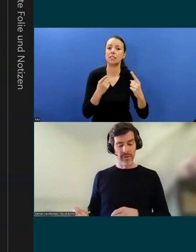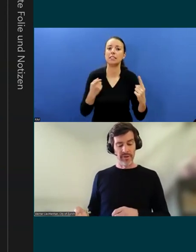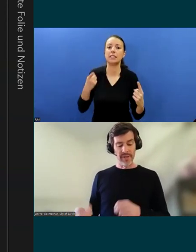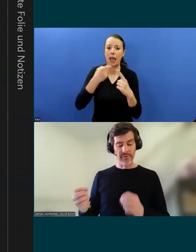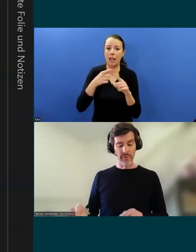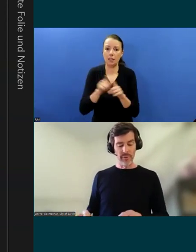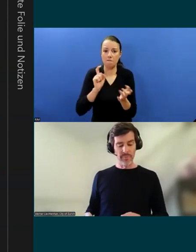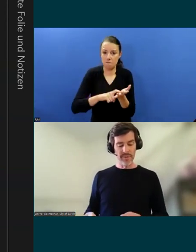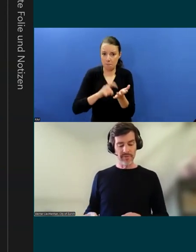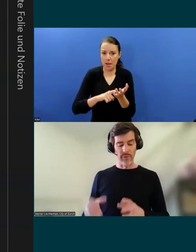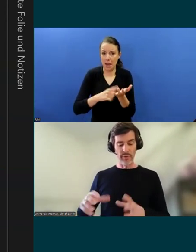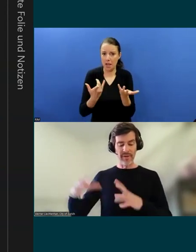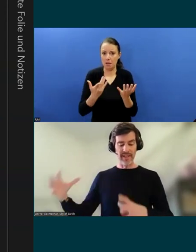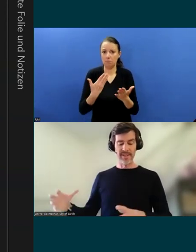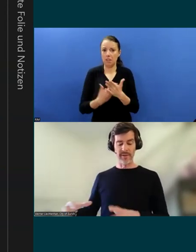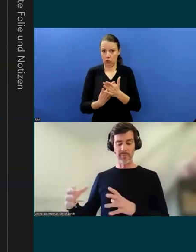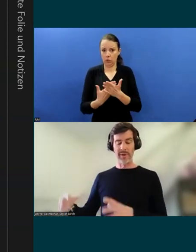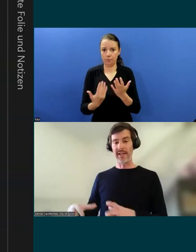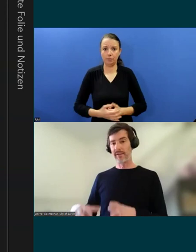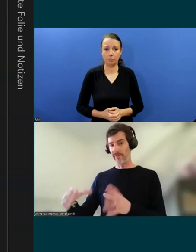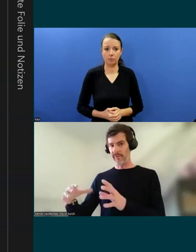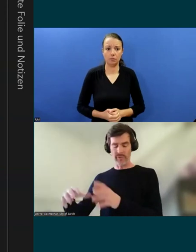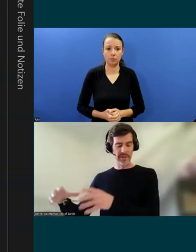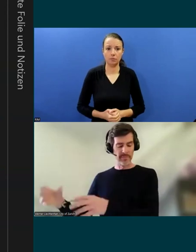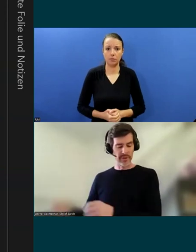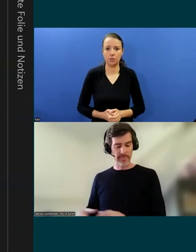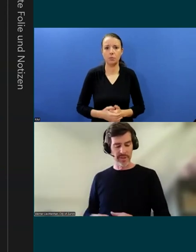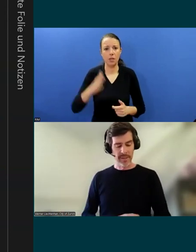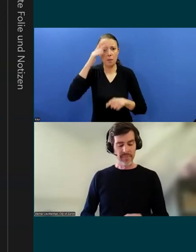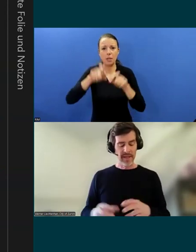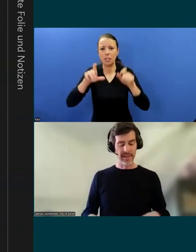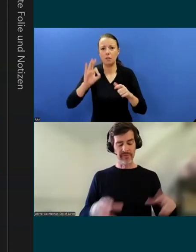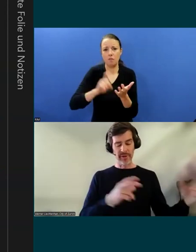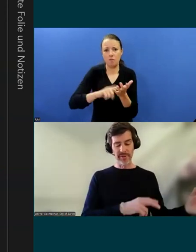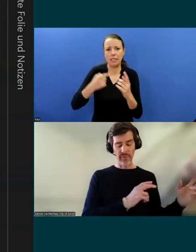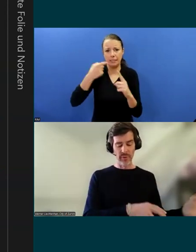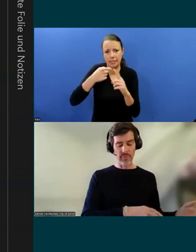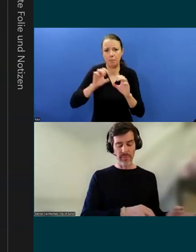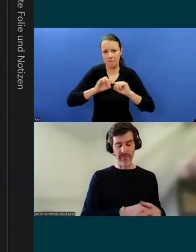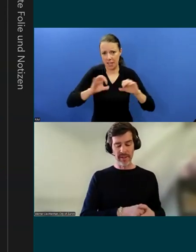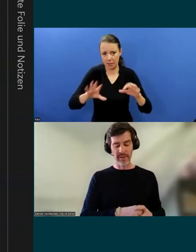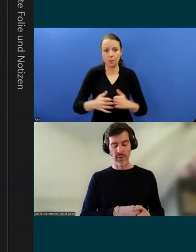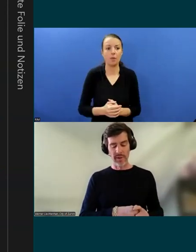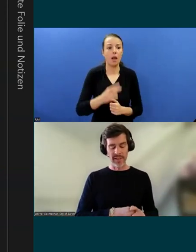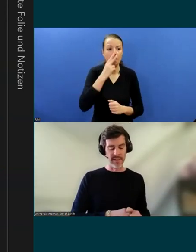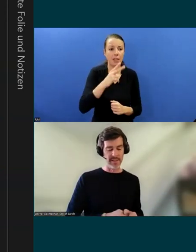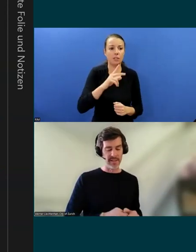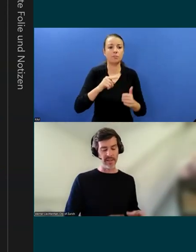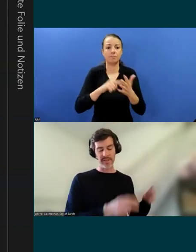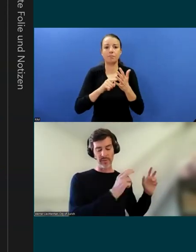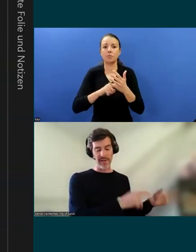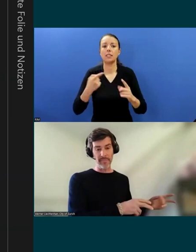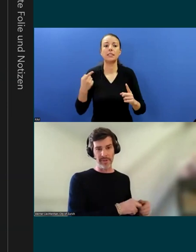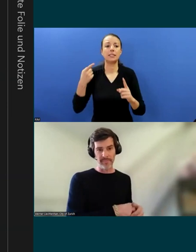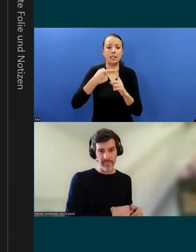Therefore, 3 forum events are planned for this purpose. And the first forum event took place